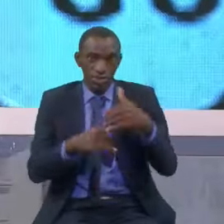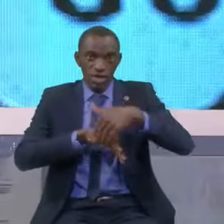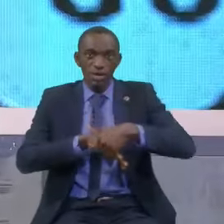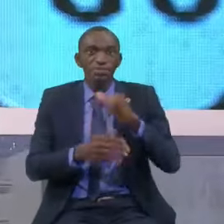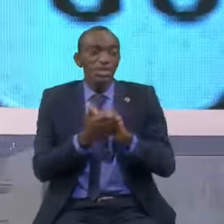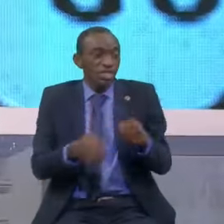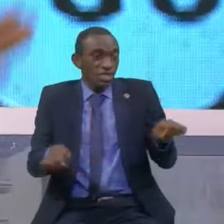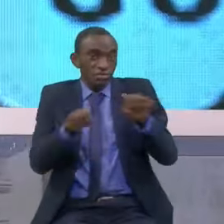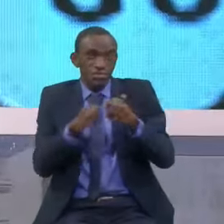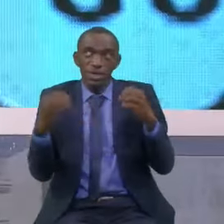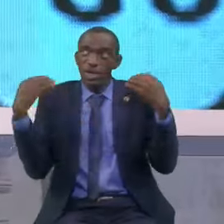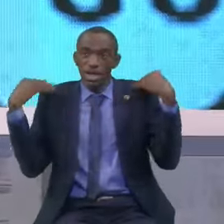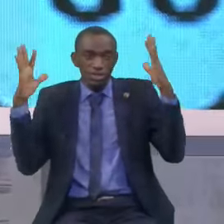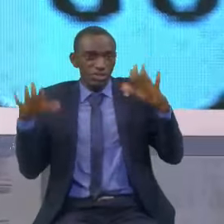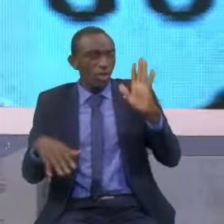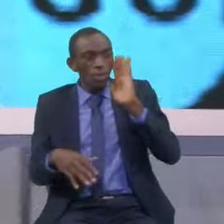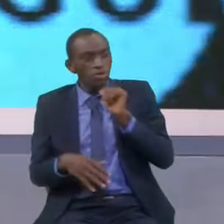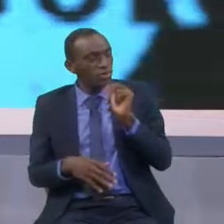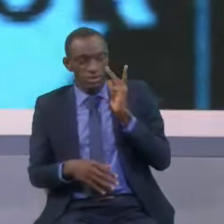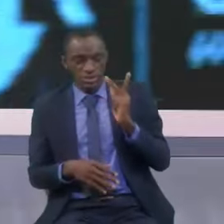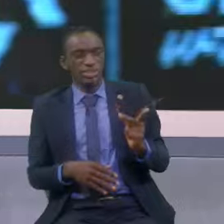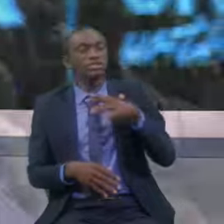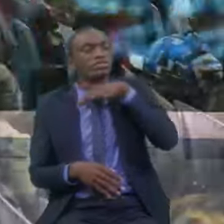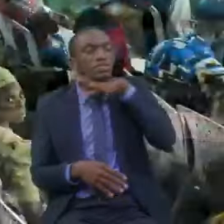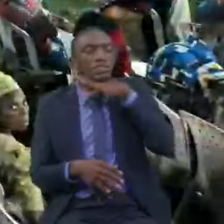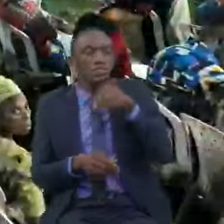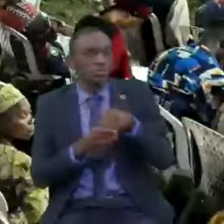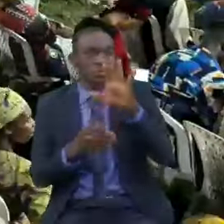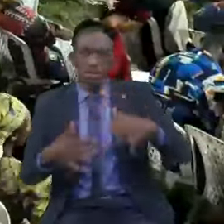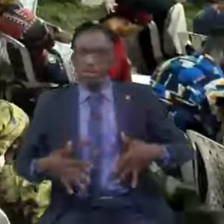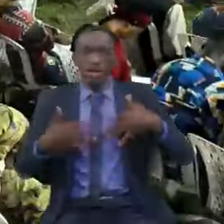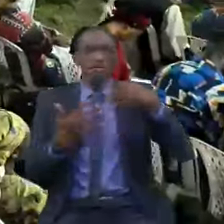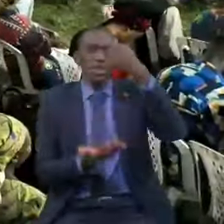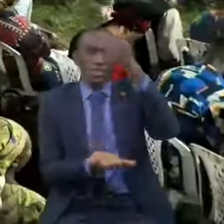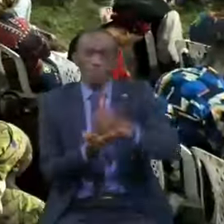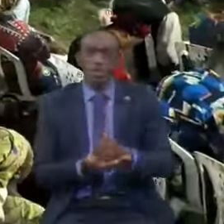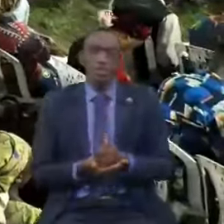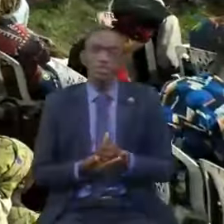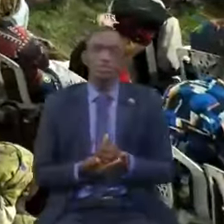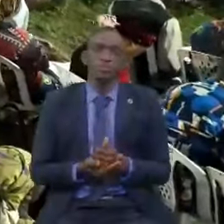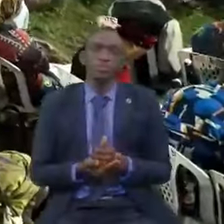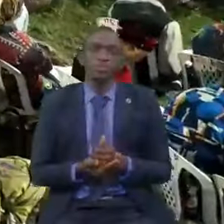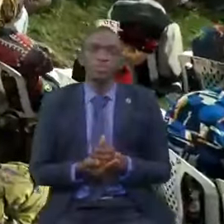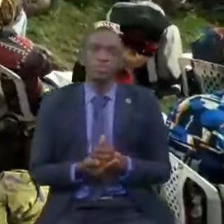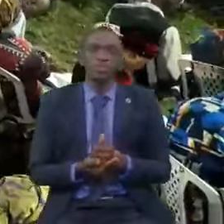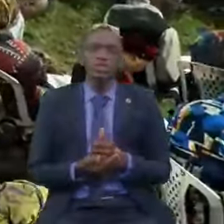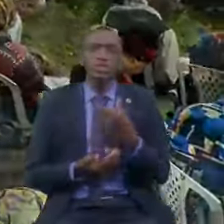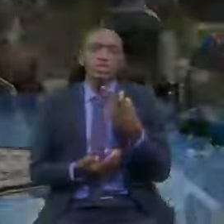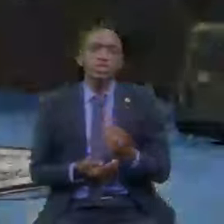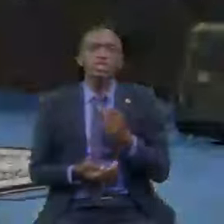see uncleanness in your life. The uncleanness you feel,